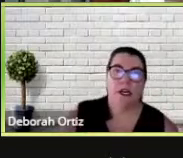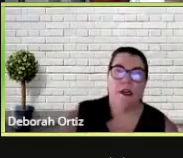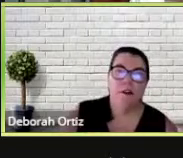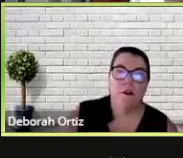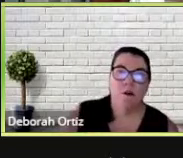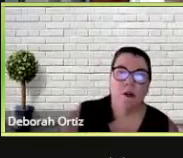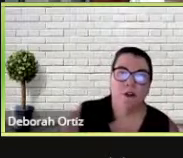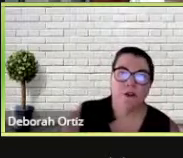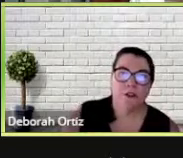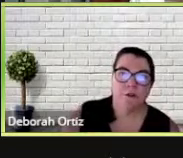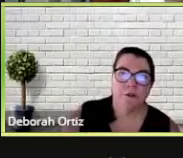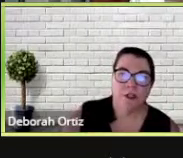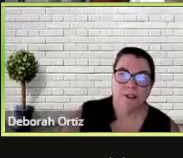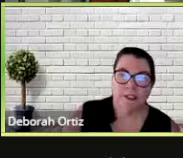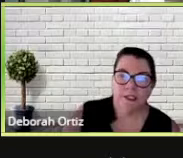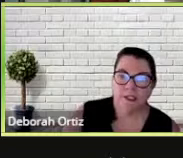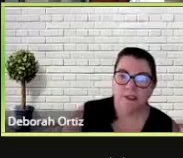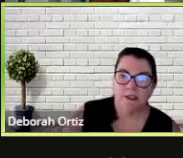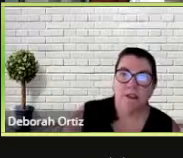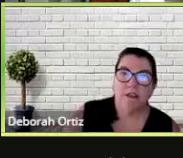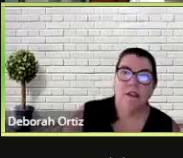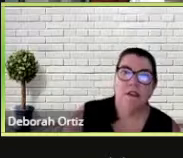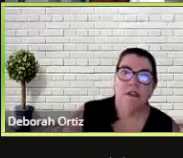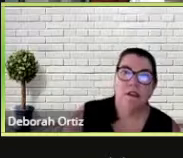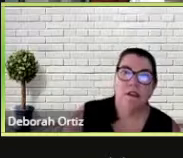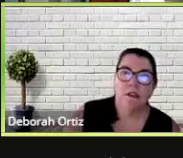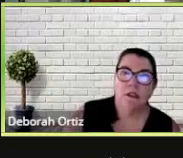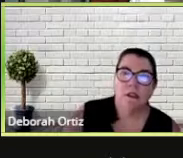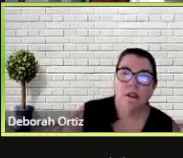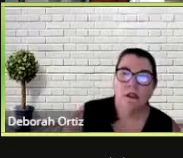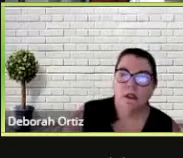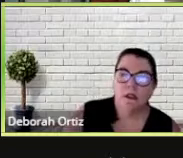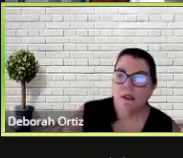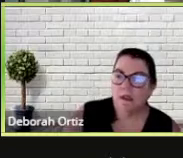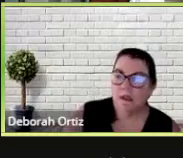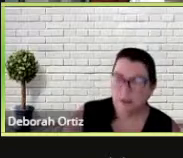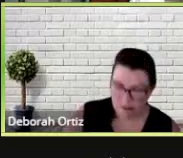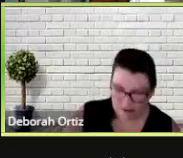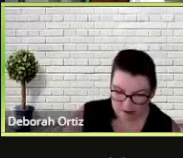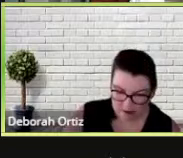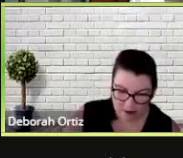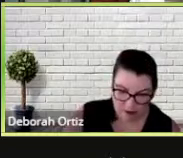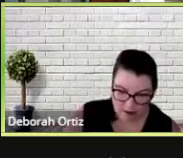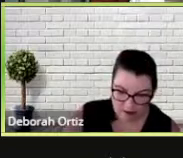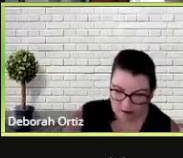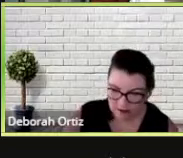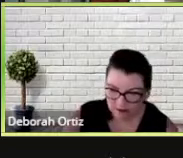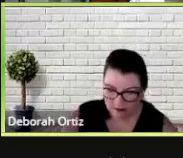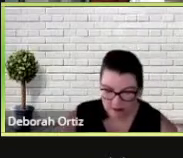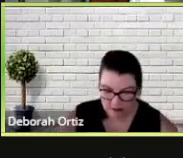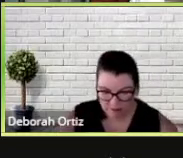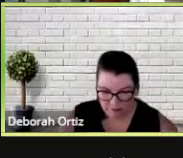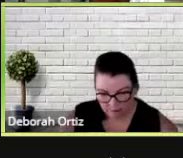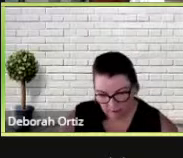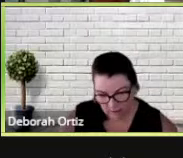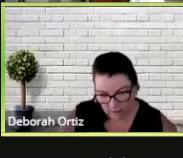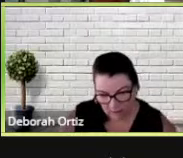Right. Other questions from trustees? Dr. Trochet, this is Trustee